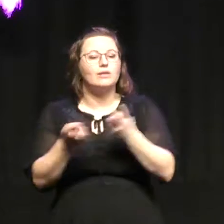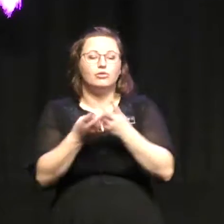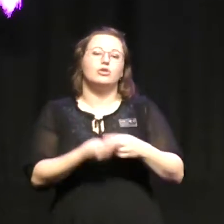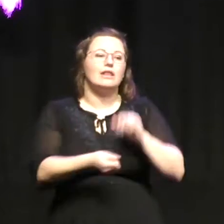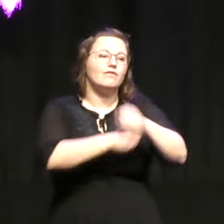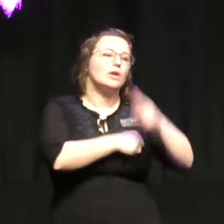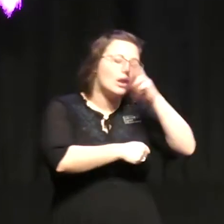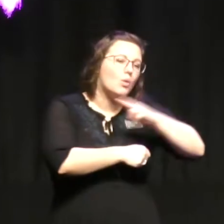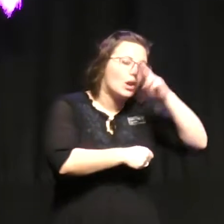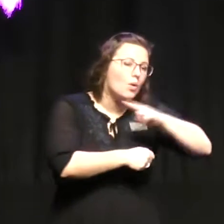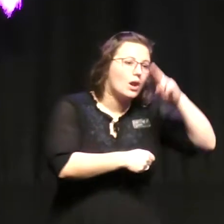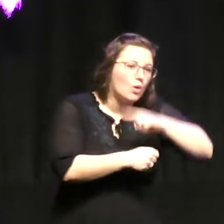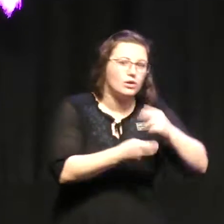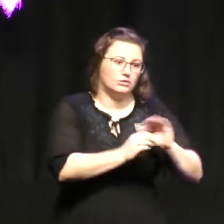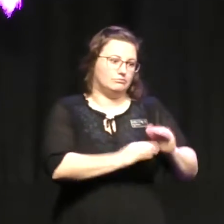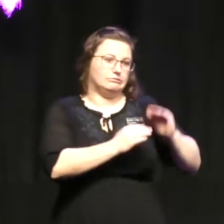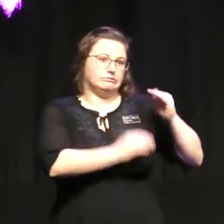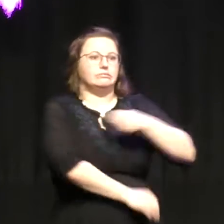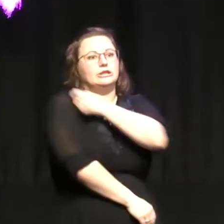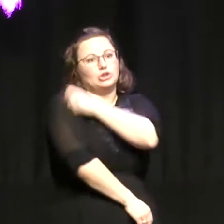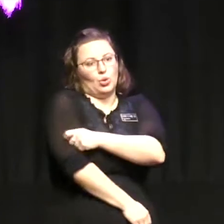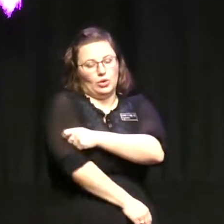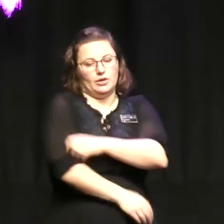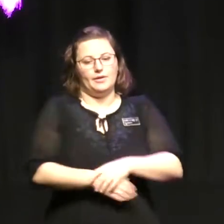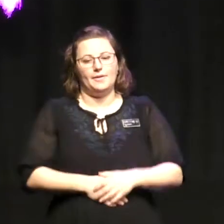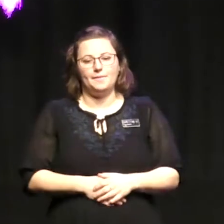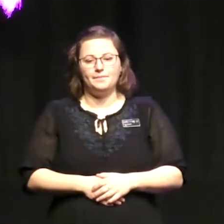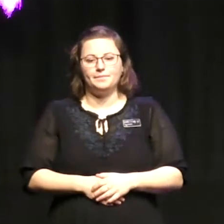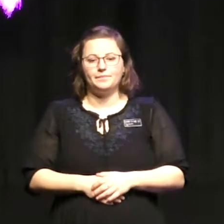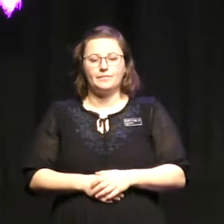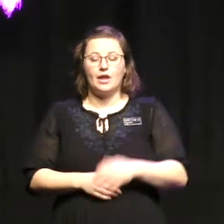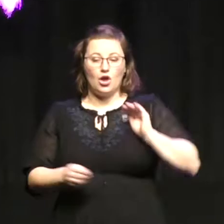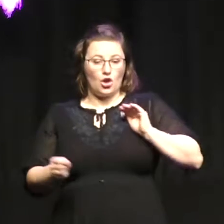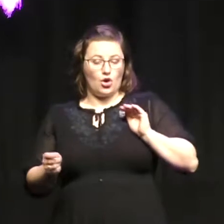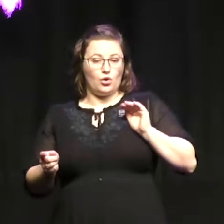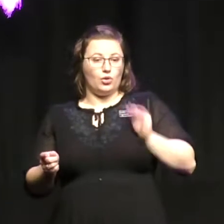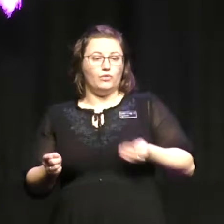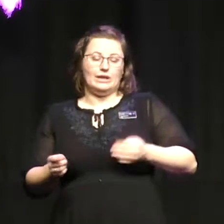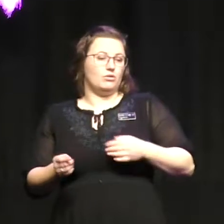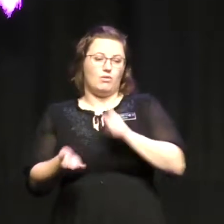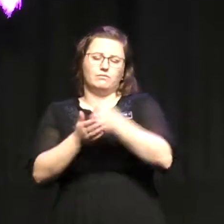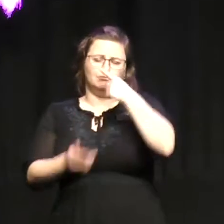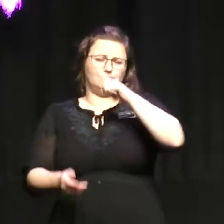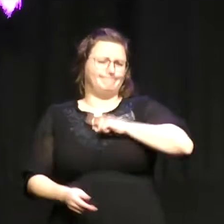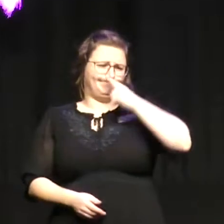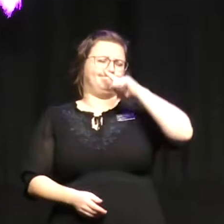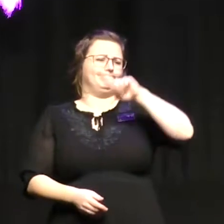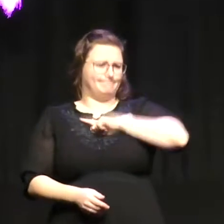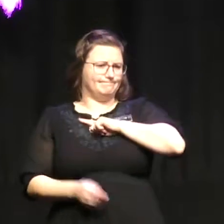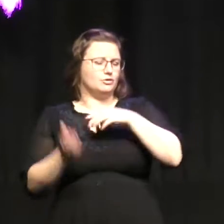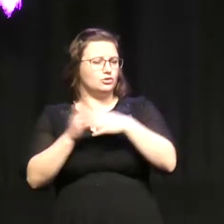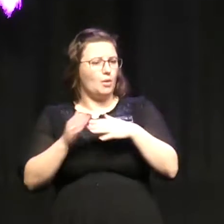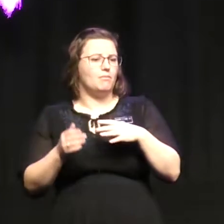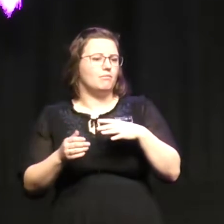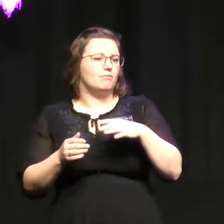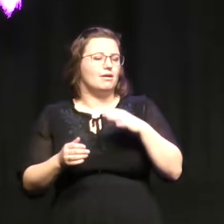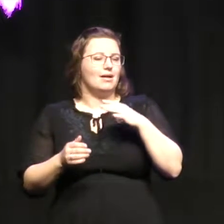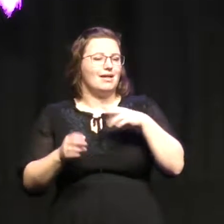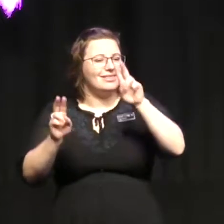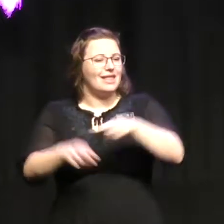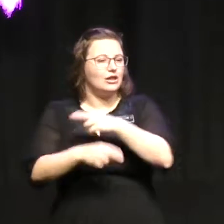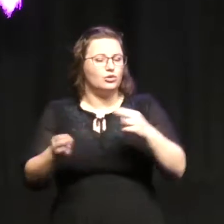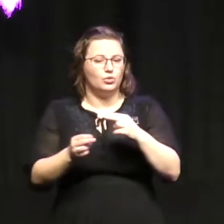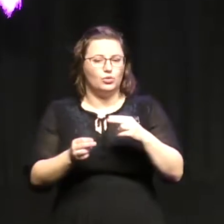Women, anyway, are victims of almost regular effects of natural disasters, such as droughts and